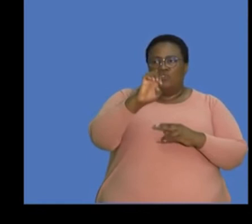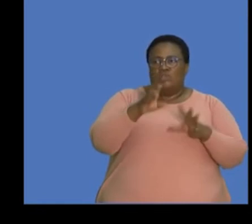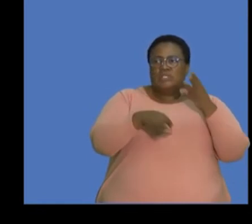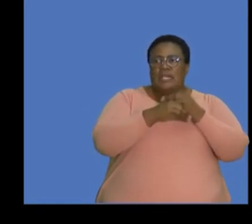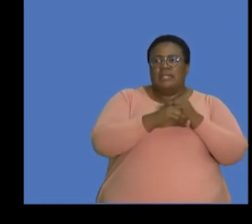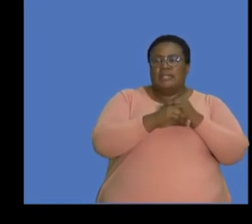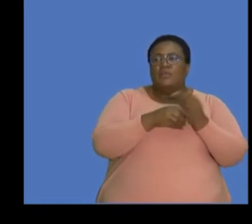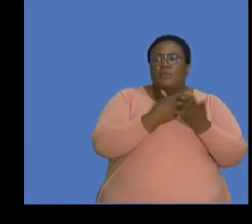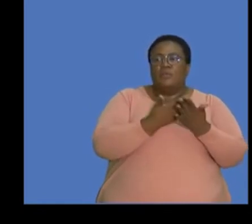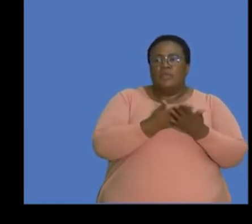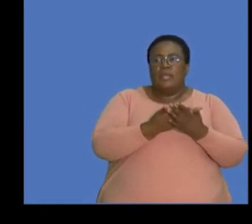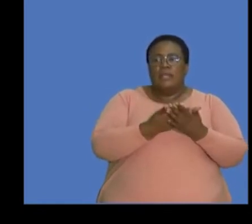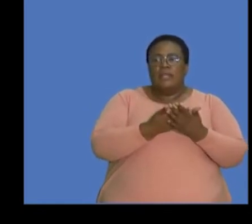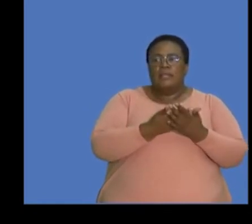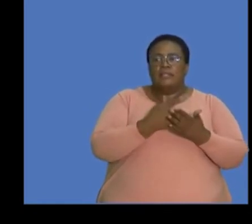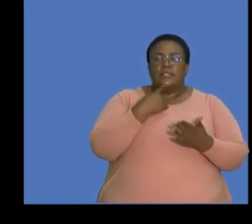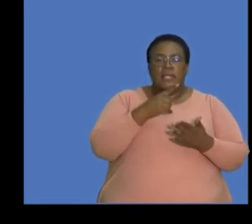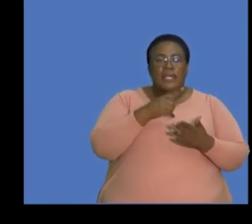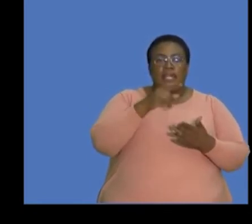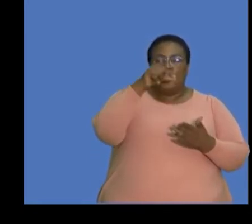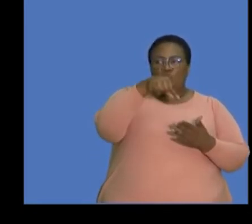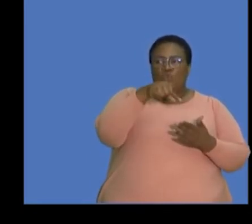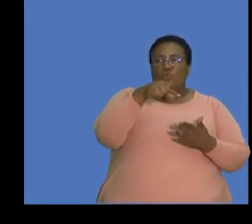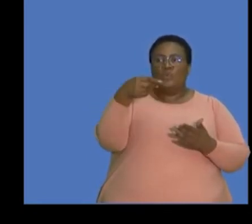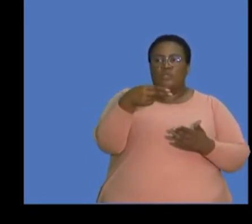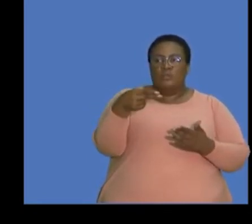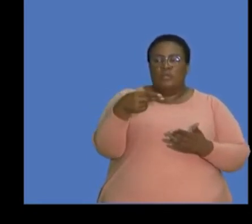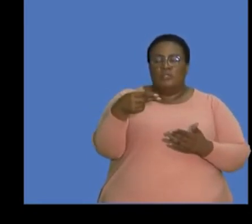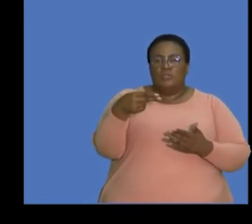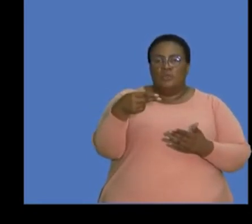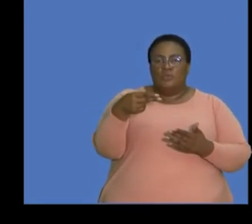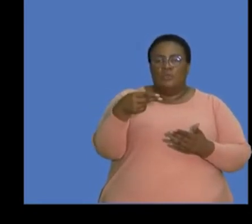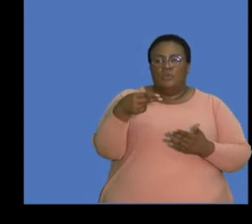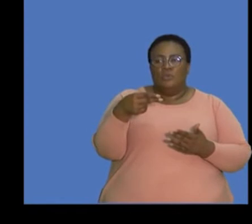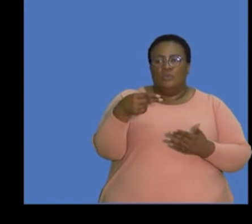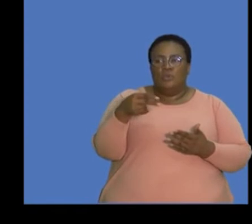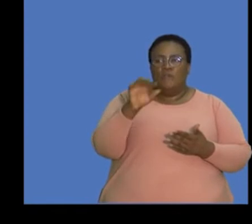were added, then we can immediately predict that Q is equals to